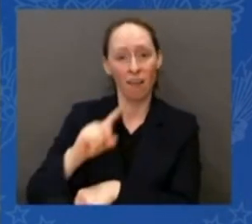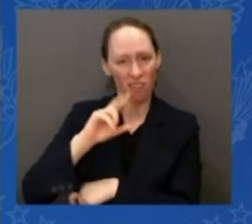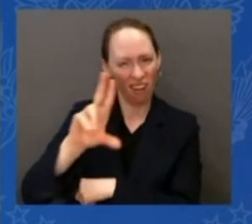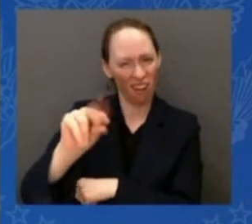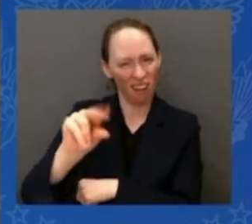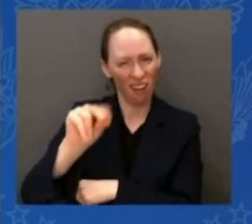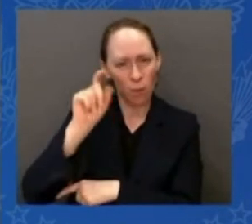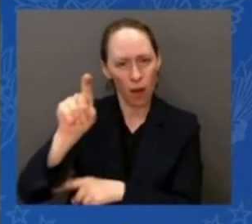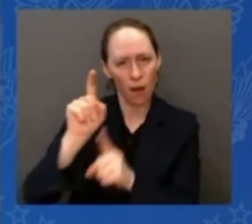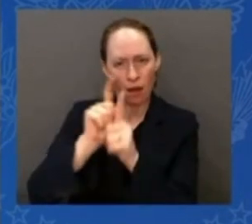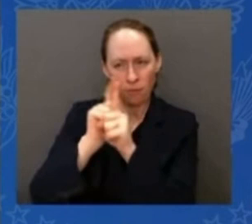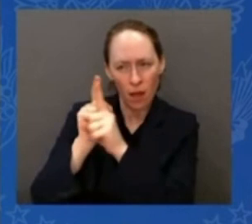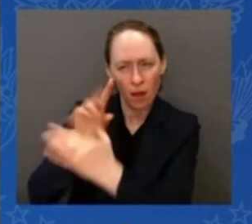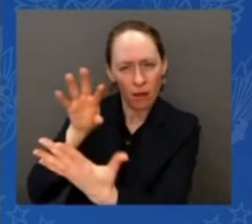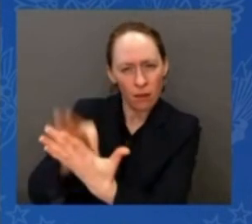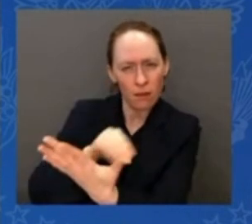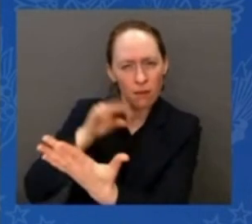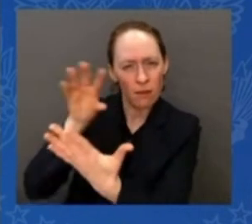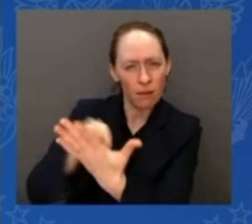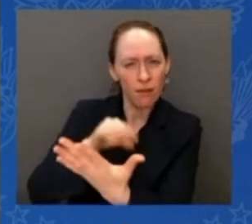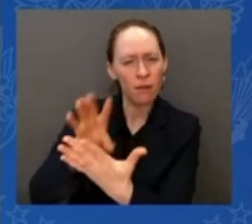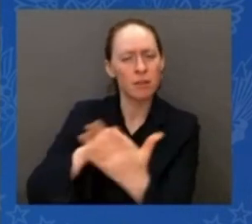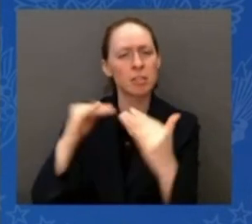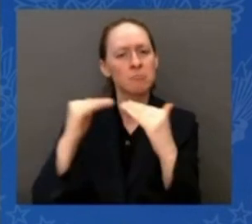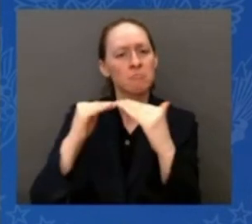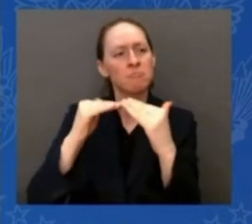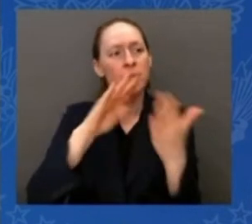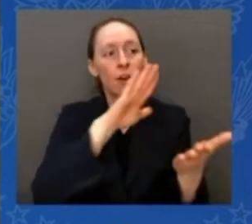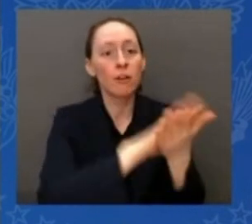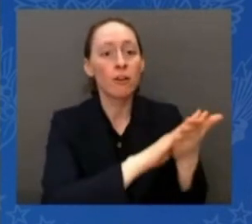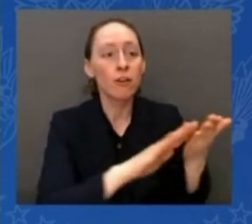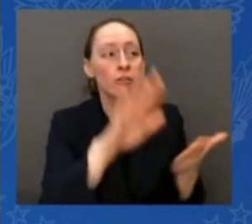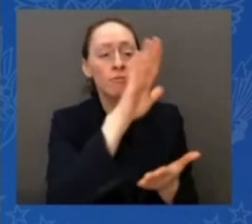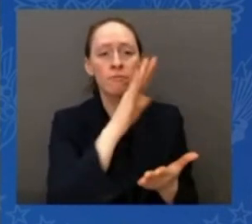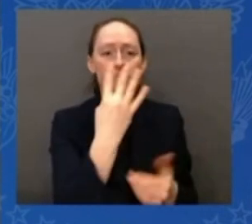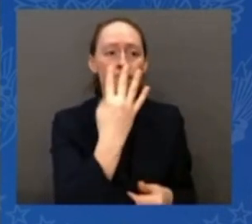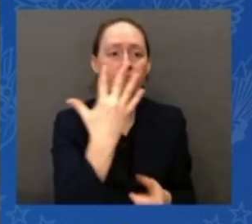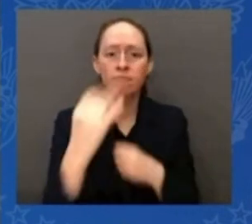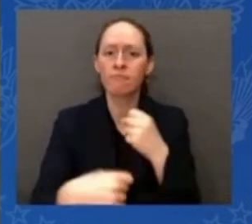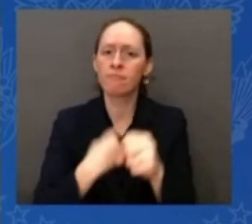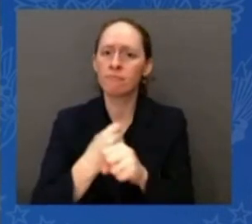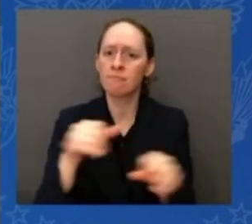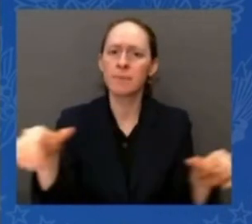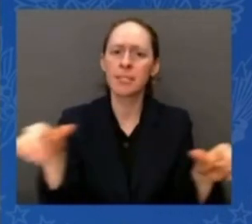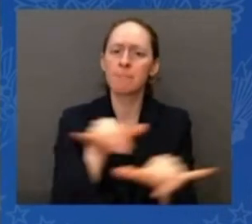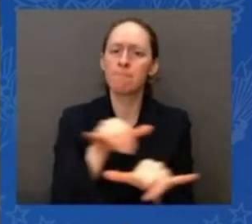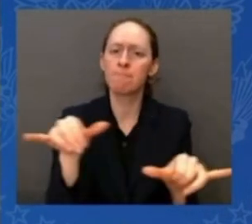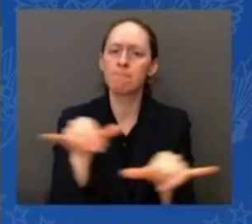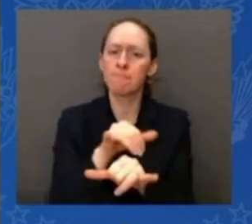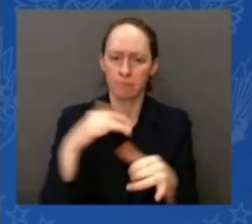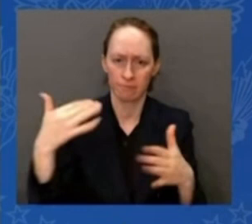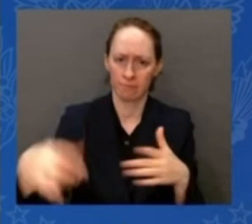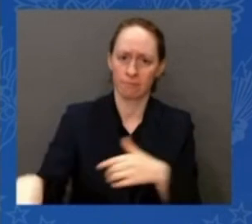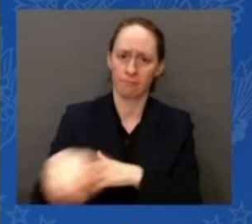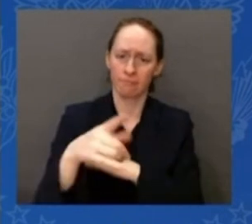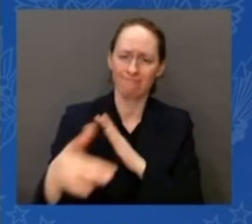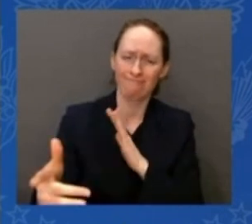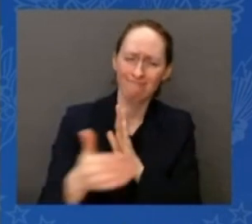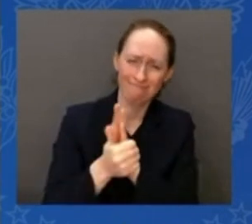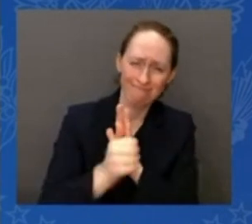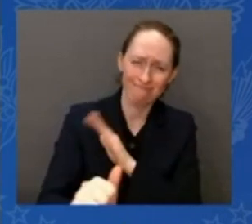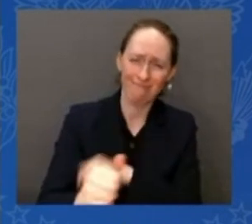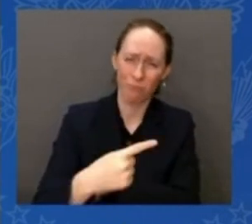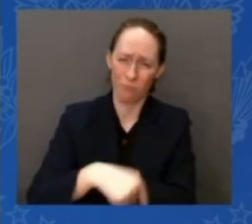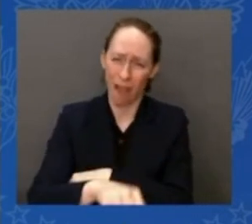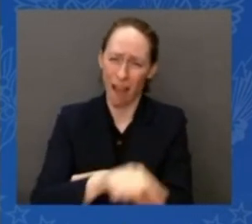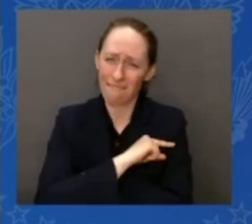They're the best workers in the world, and you might as well get the job done right the first time and long-term save you a lot of money. And by the way, I didn't get much